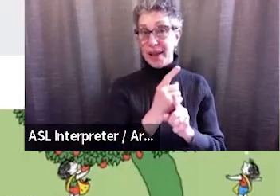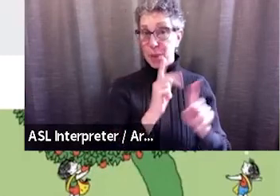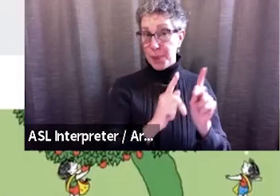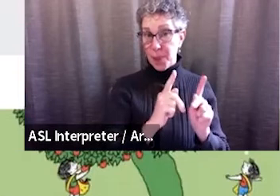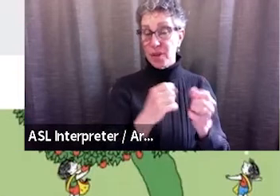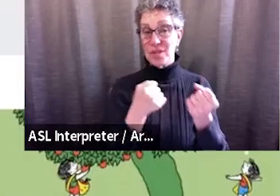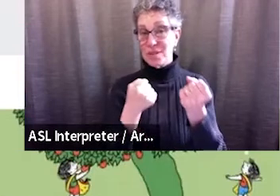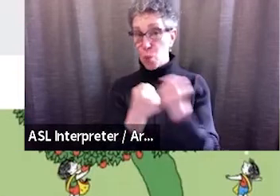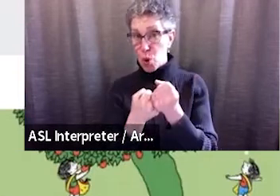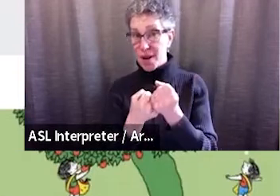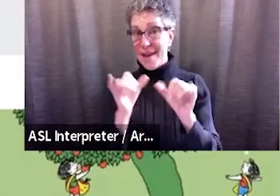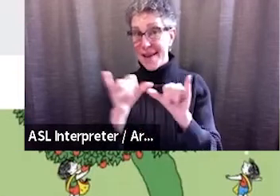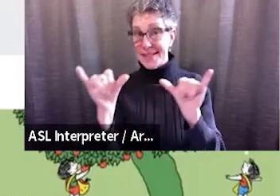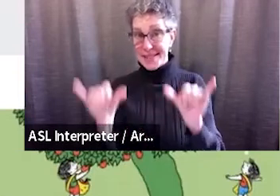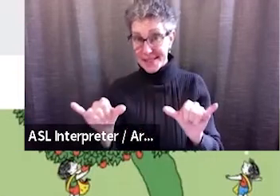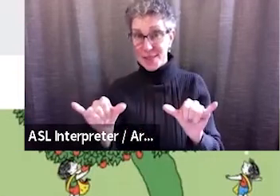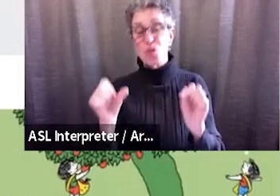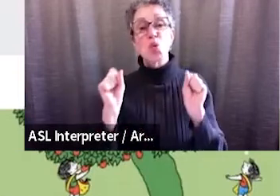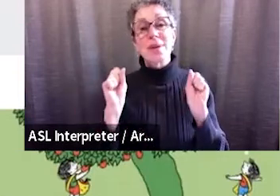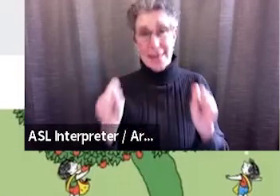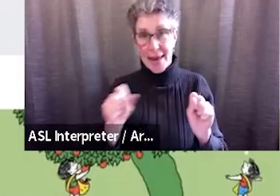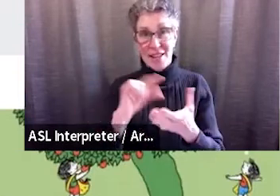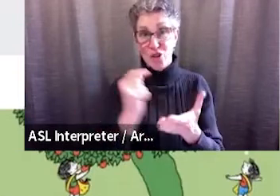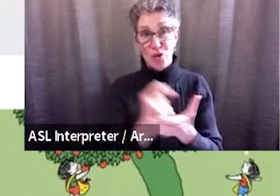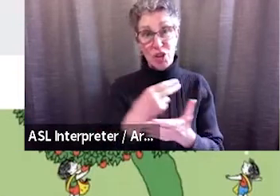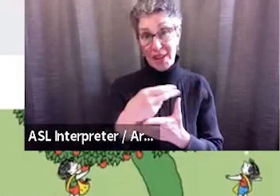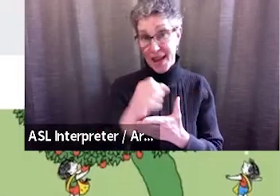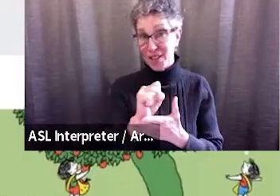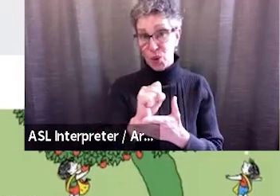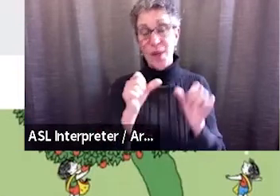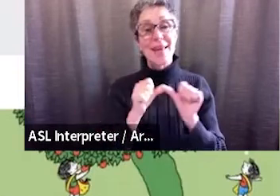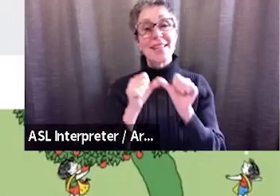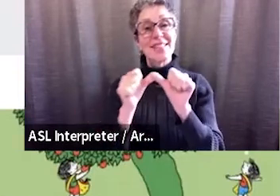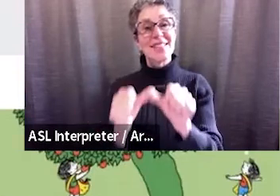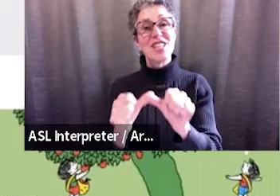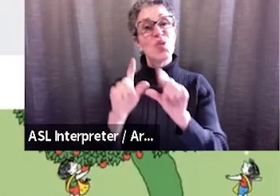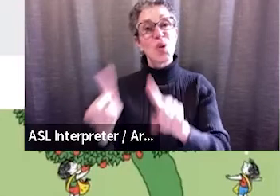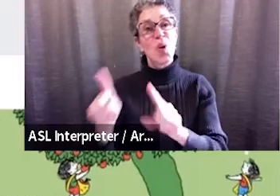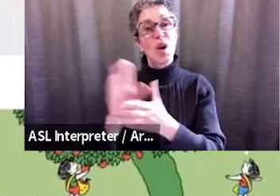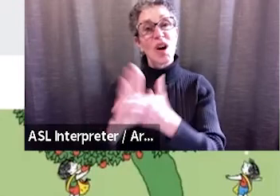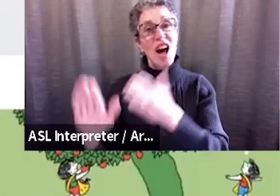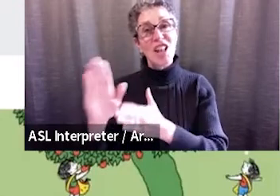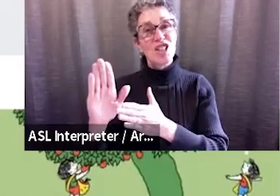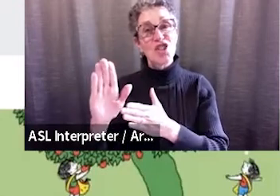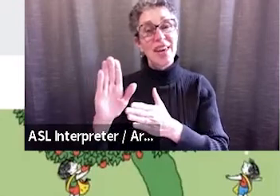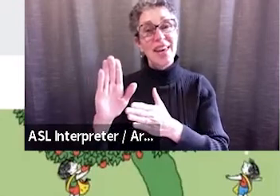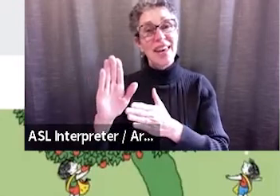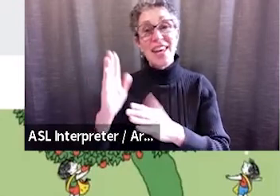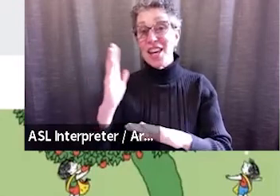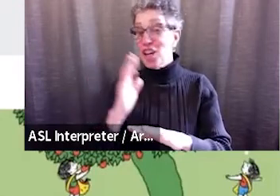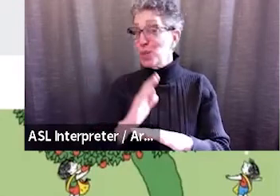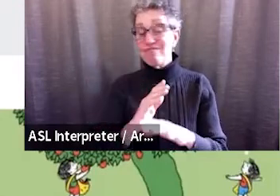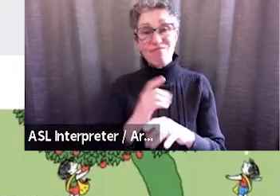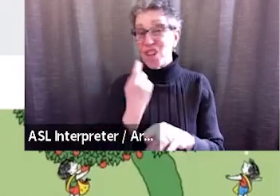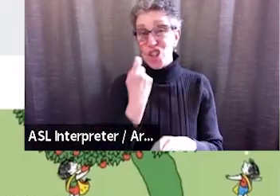right systems. Remember, there was a time not long ago when powerful people believed women were